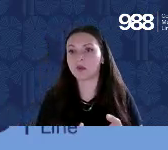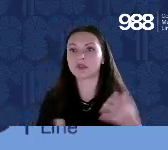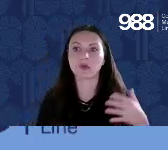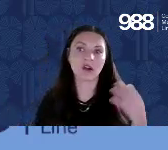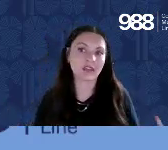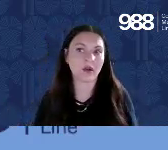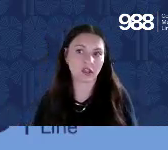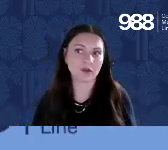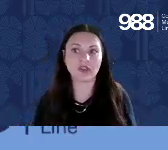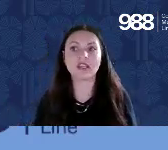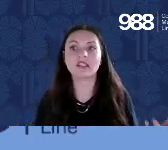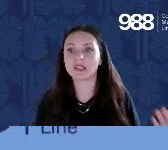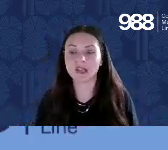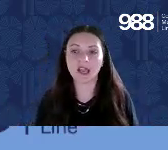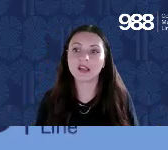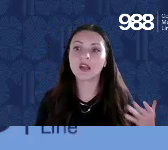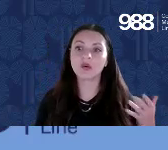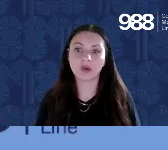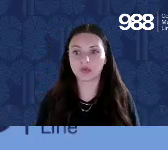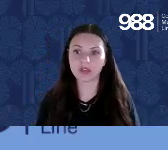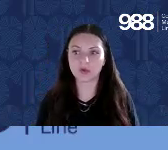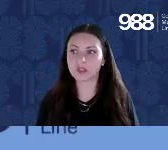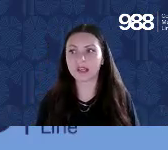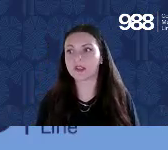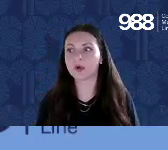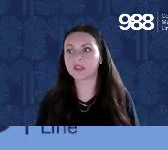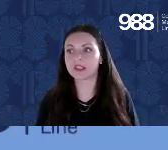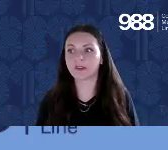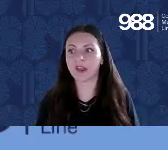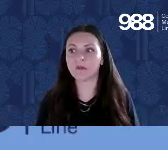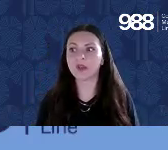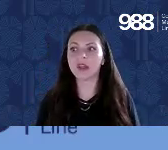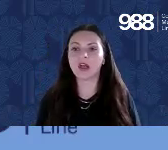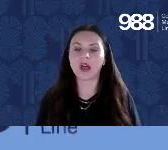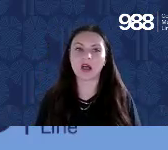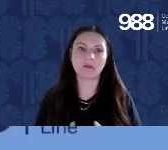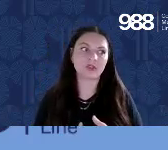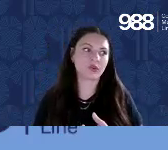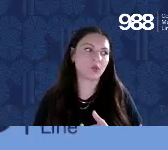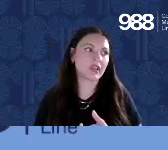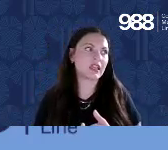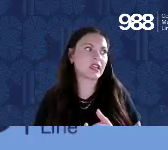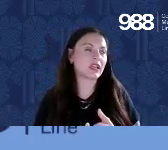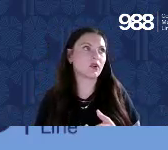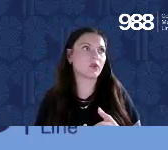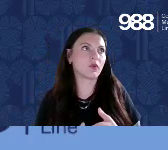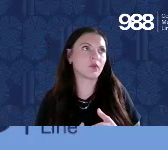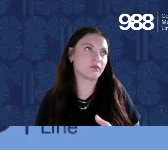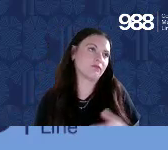been removed. So we are allowing community to decide which resource makes the most sense for them. So